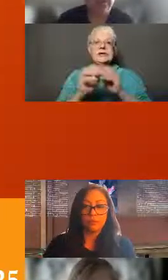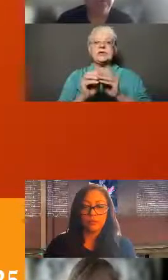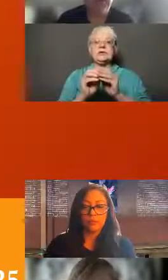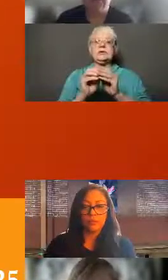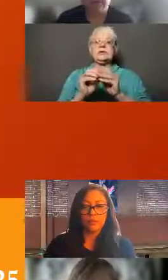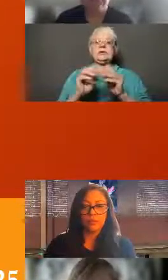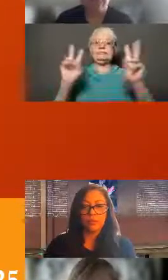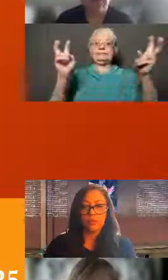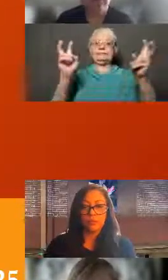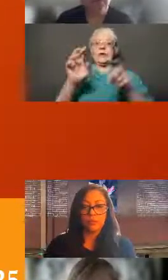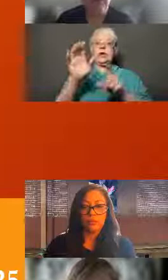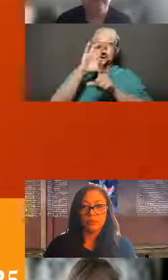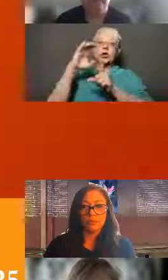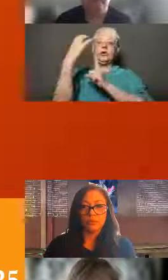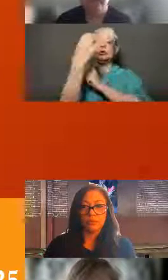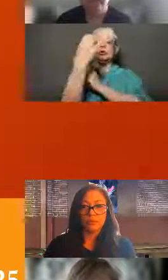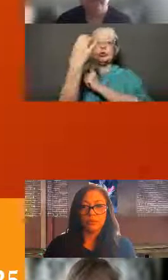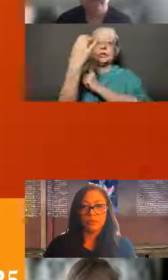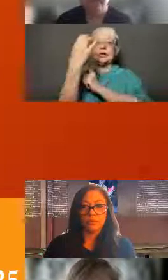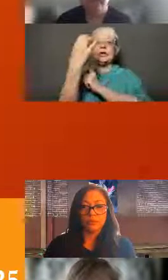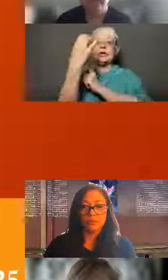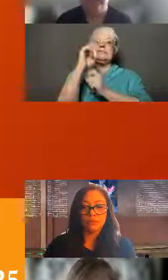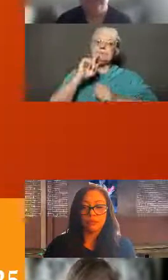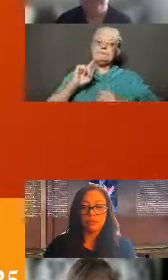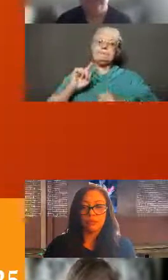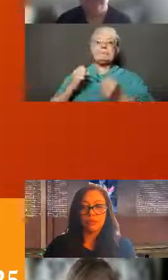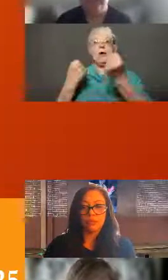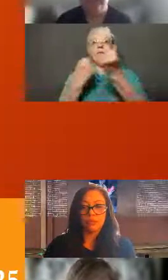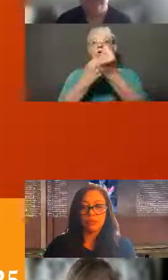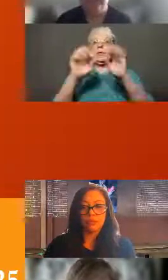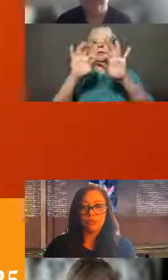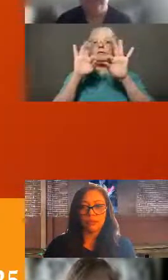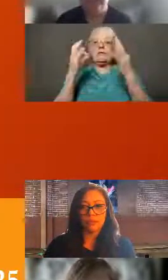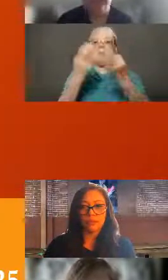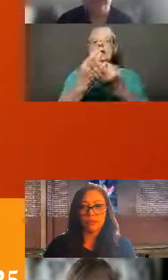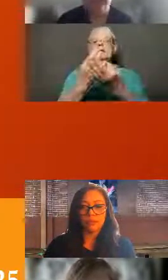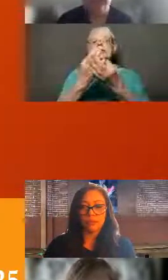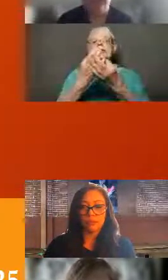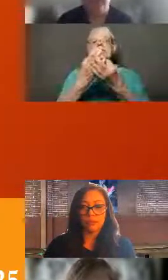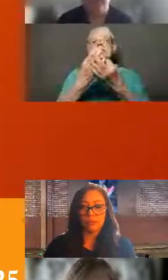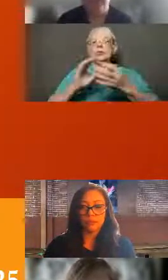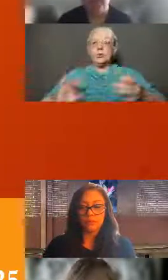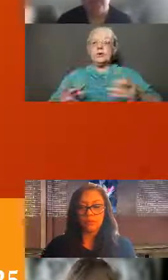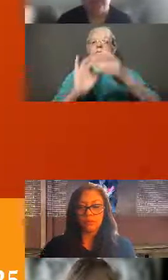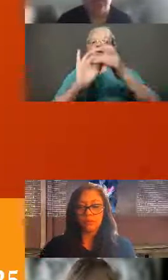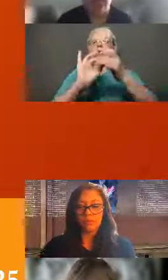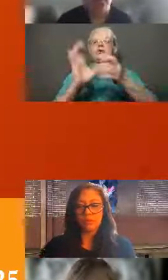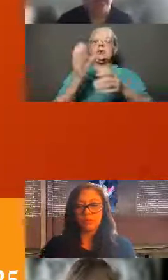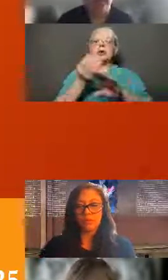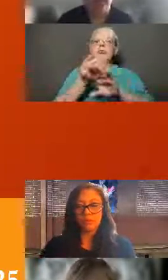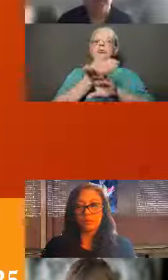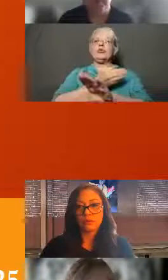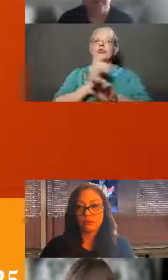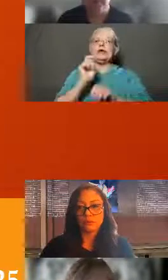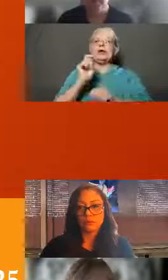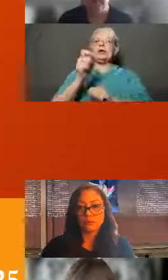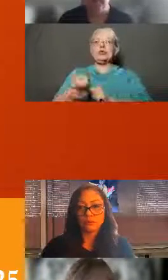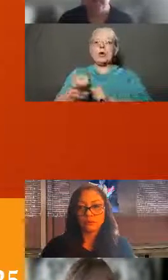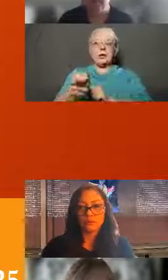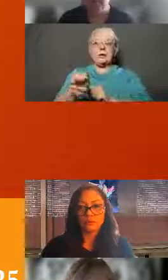affirming family reunification and trial family support, reentry programming for